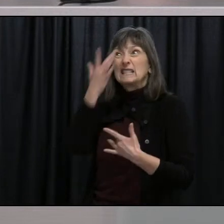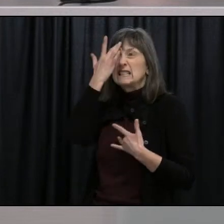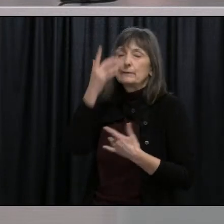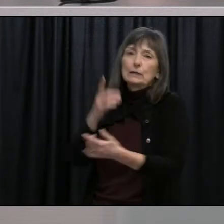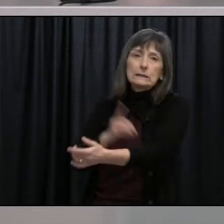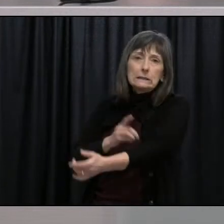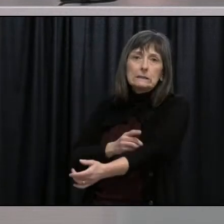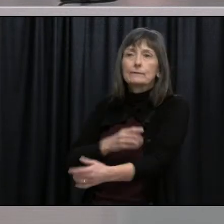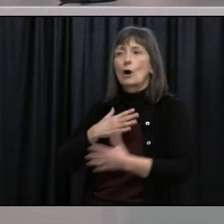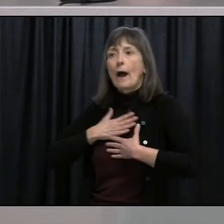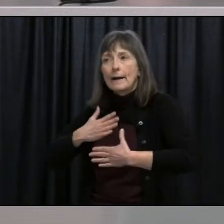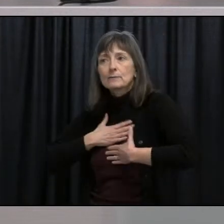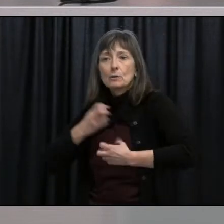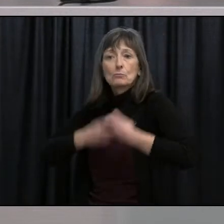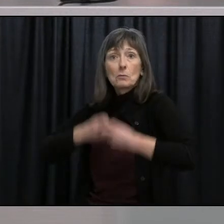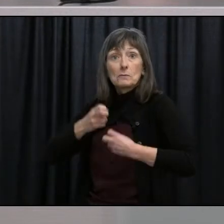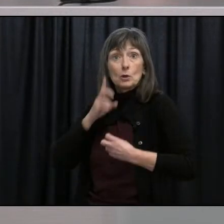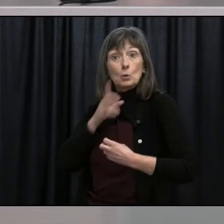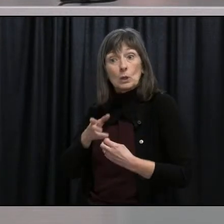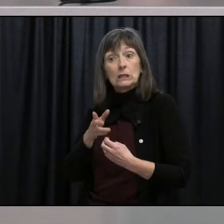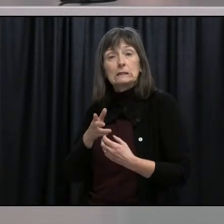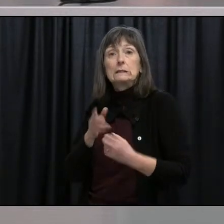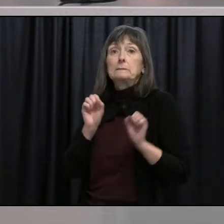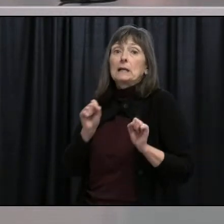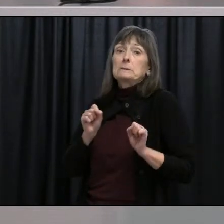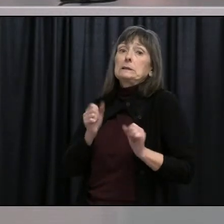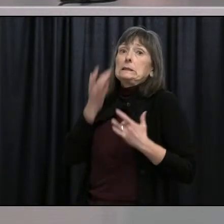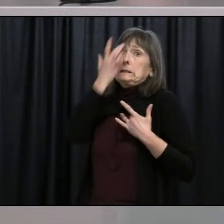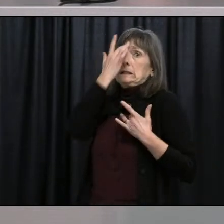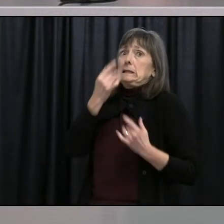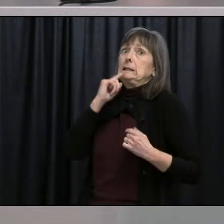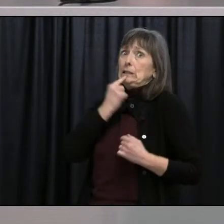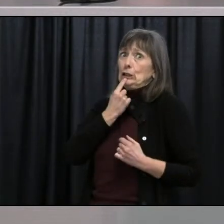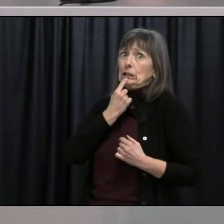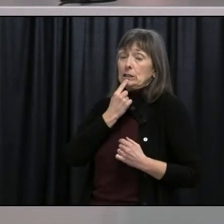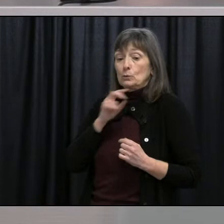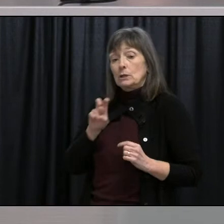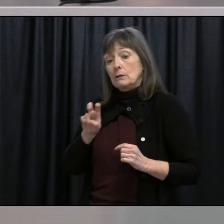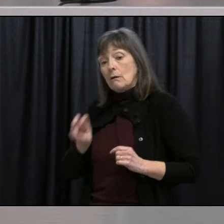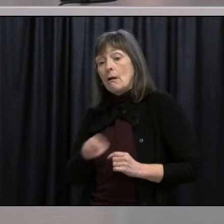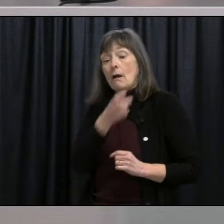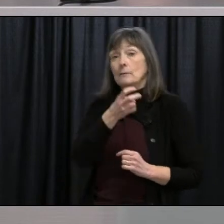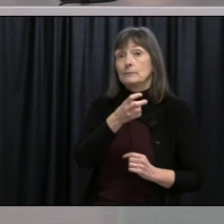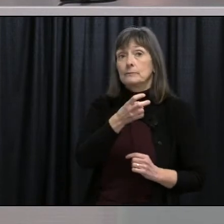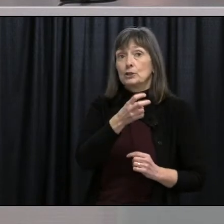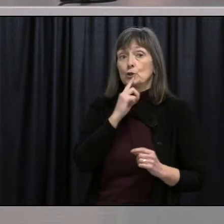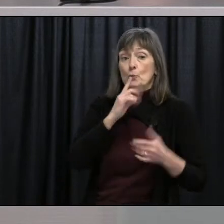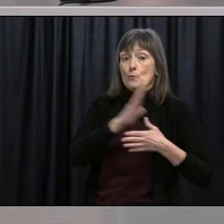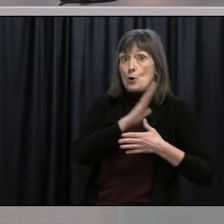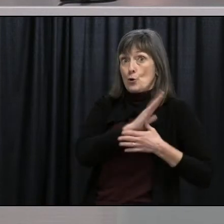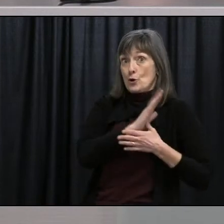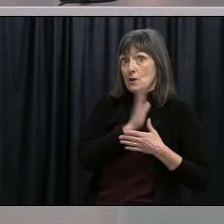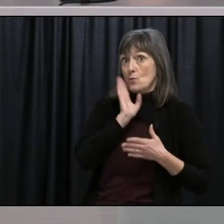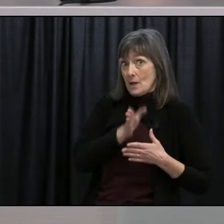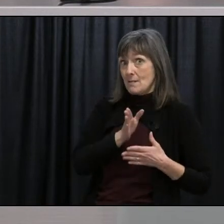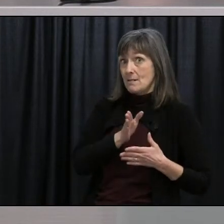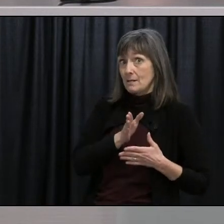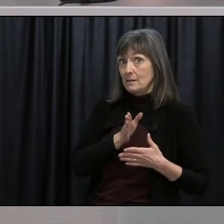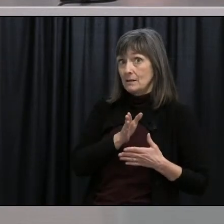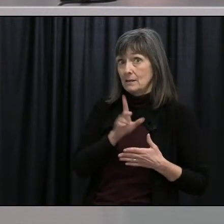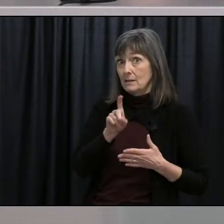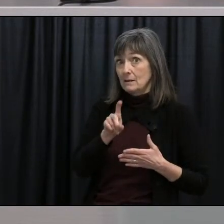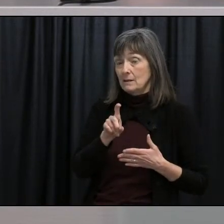that might not have led them to hospital, things like that, knowing that you already have the clinically extremely vulnerable? These are people that may not have to